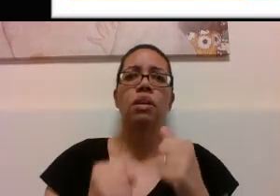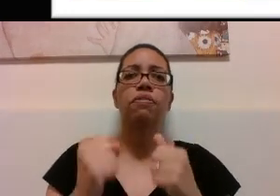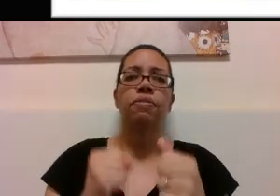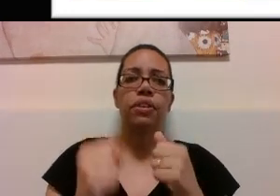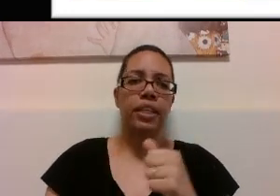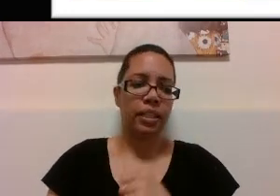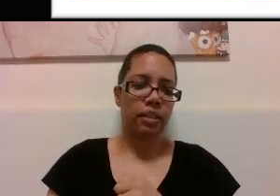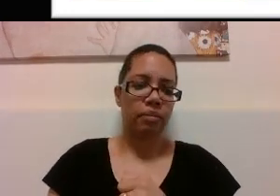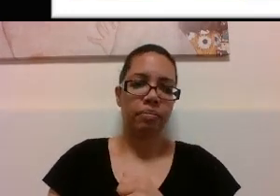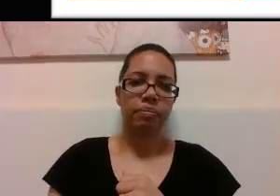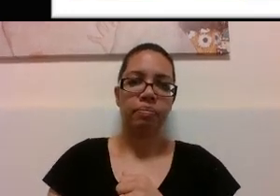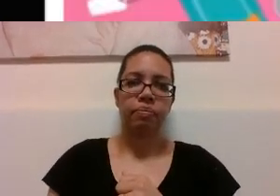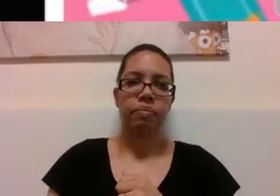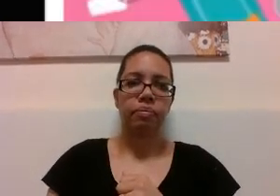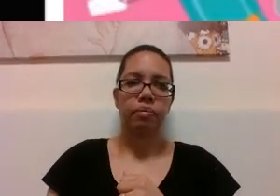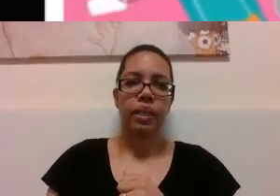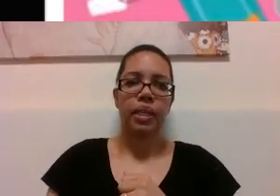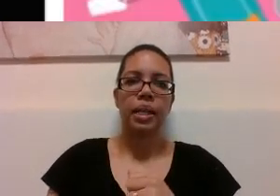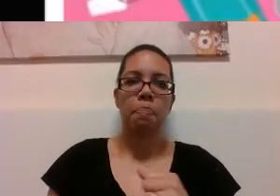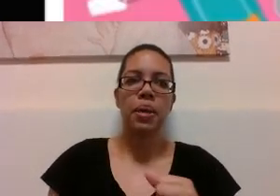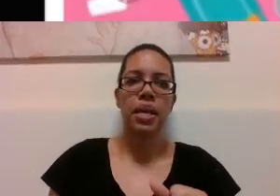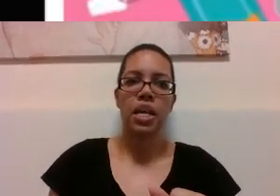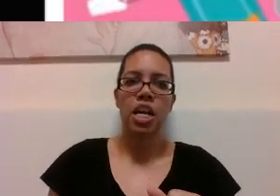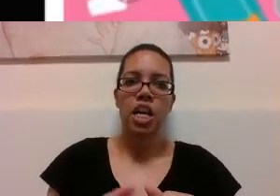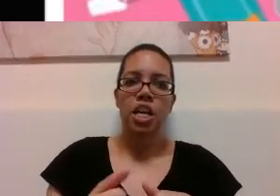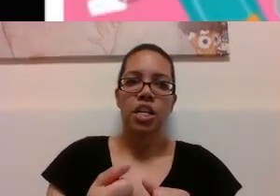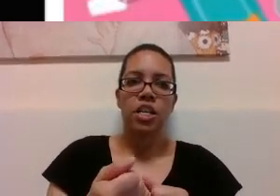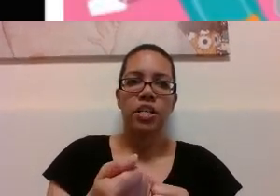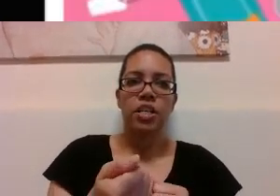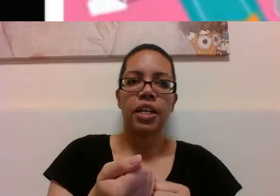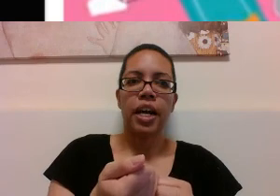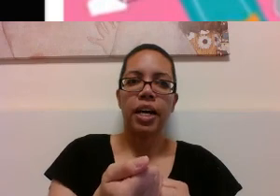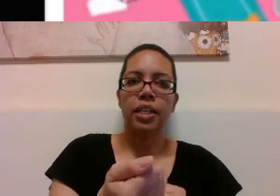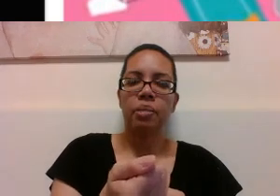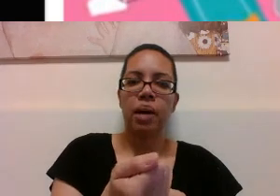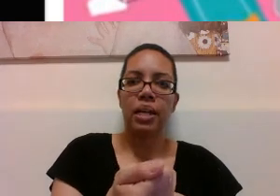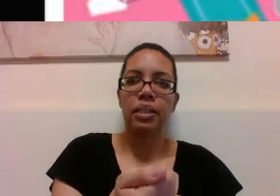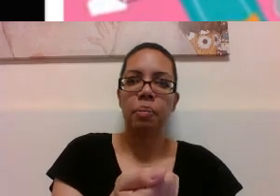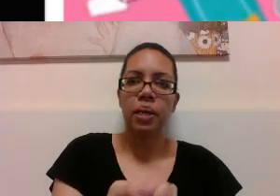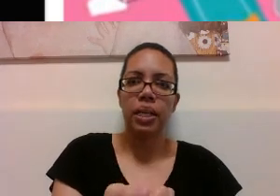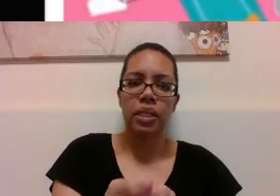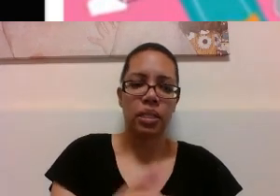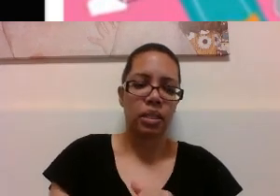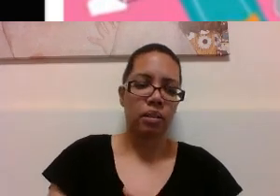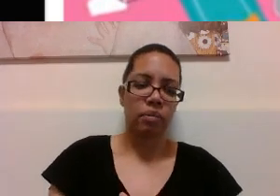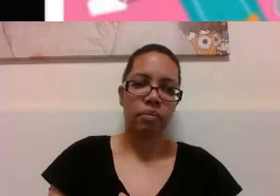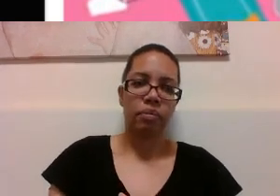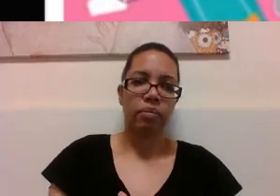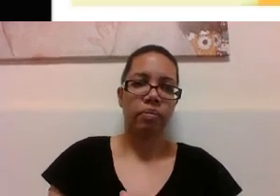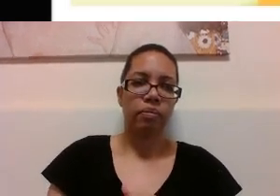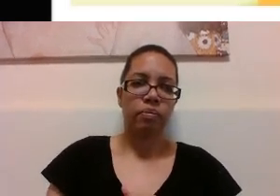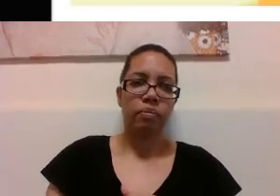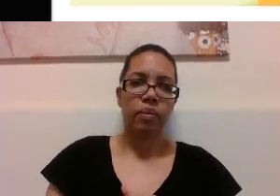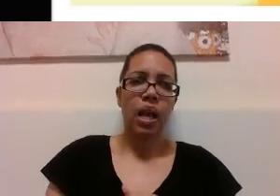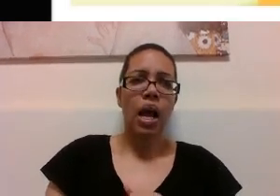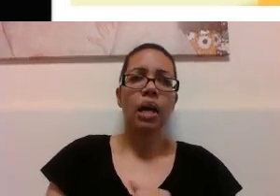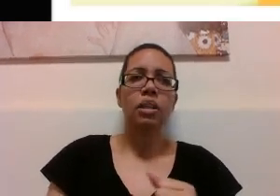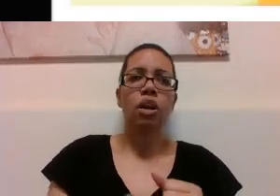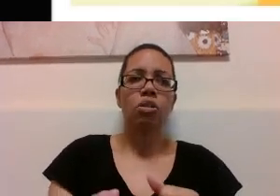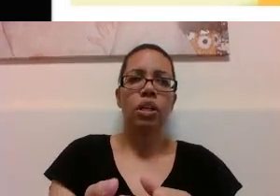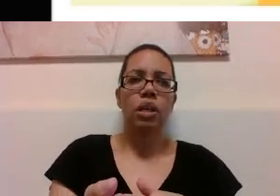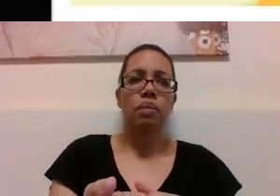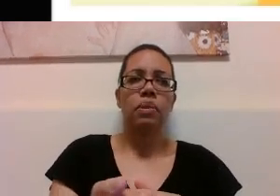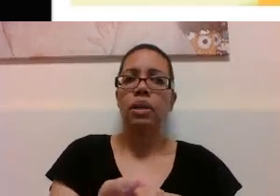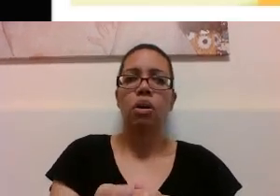and ran for it. The bee nearly had him at the beans